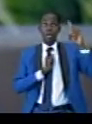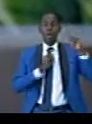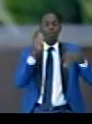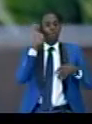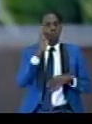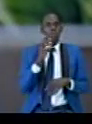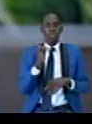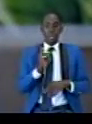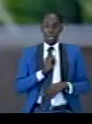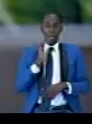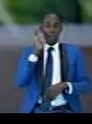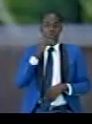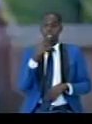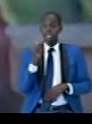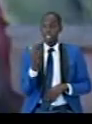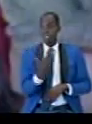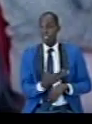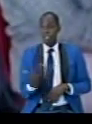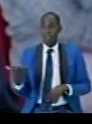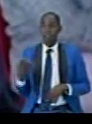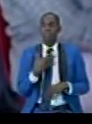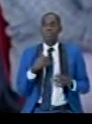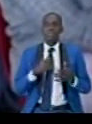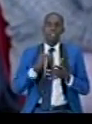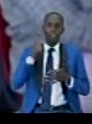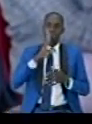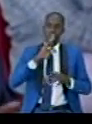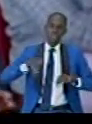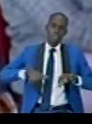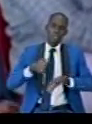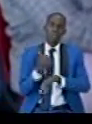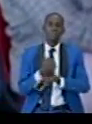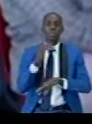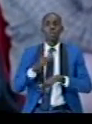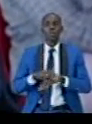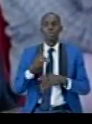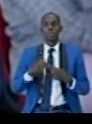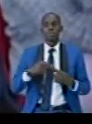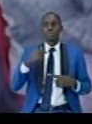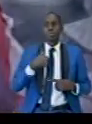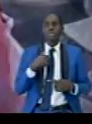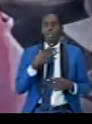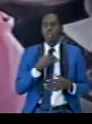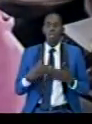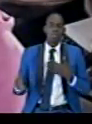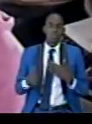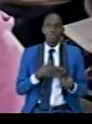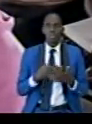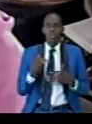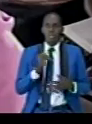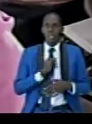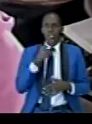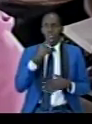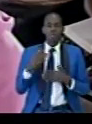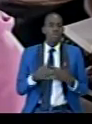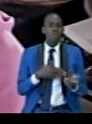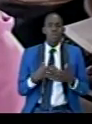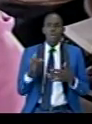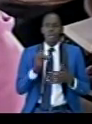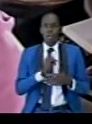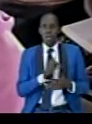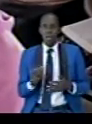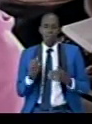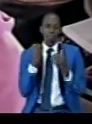thing, and it shall be established unto me. And that whatever I say, whatever I bind